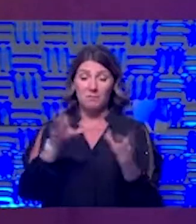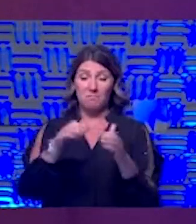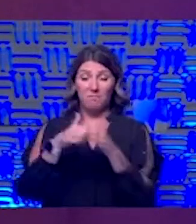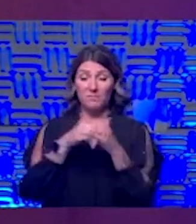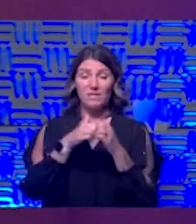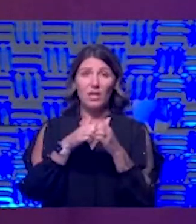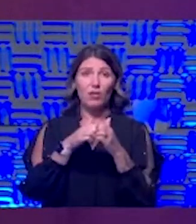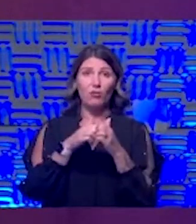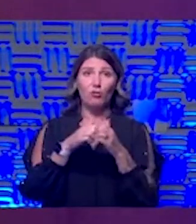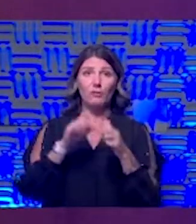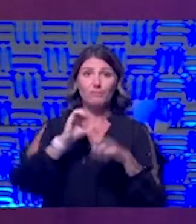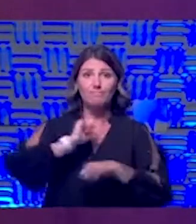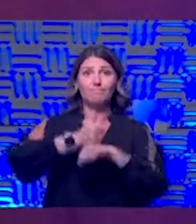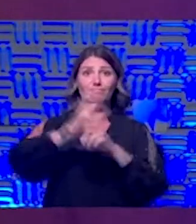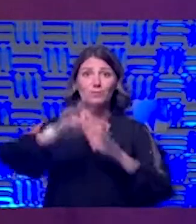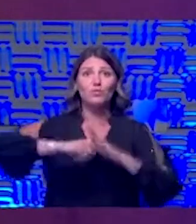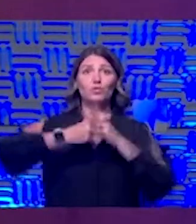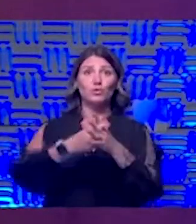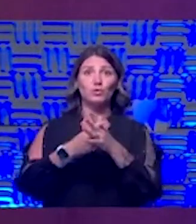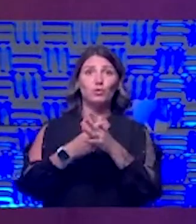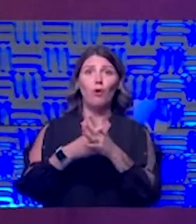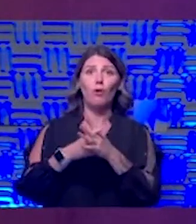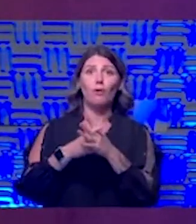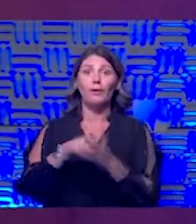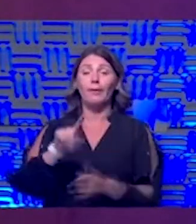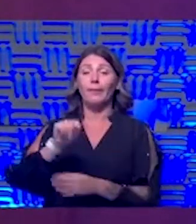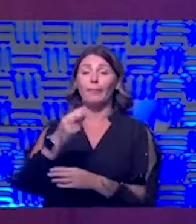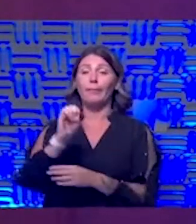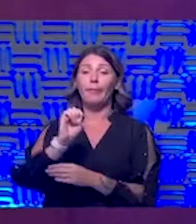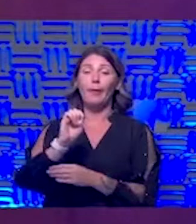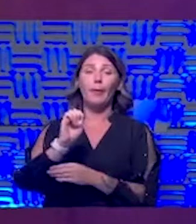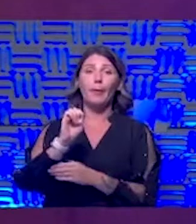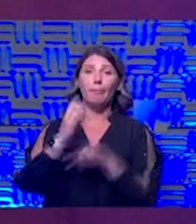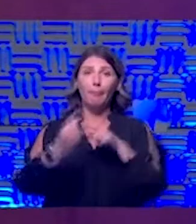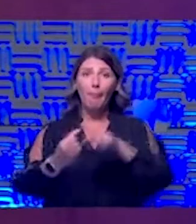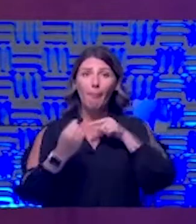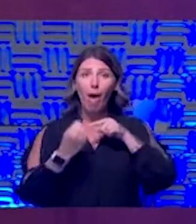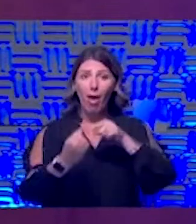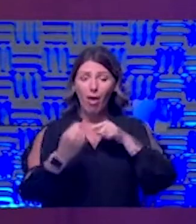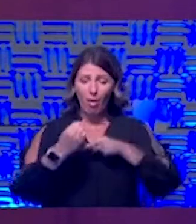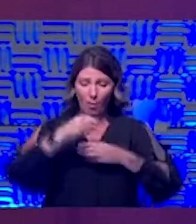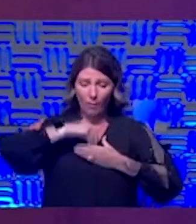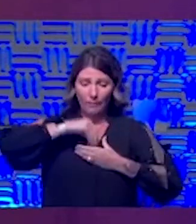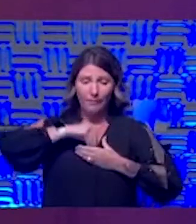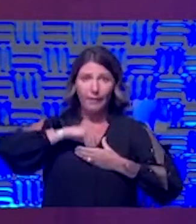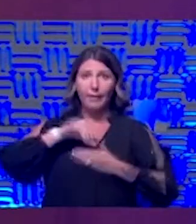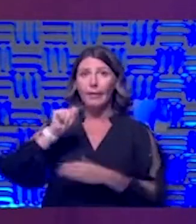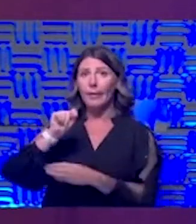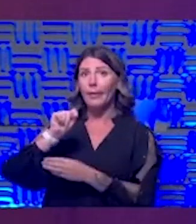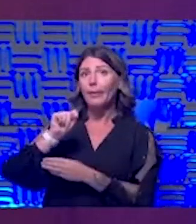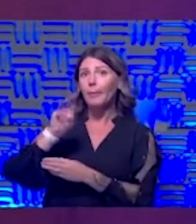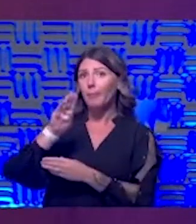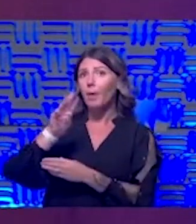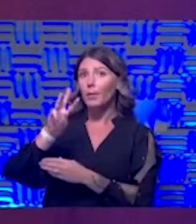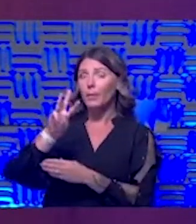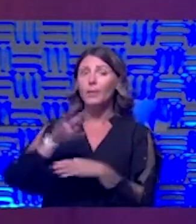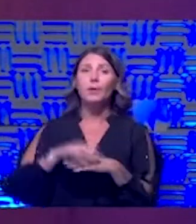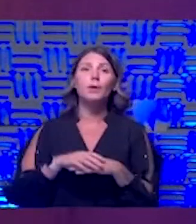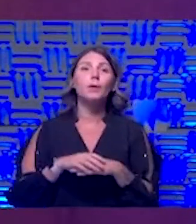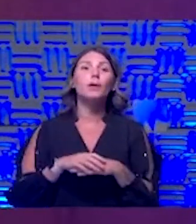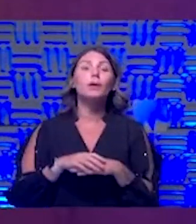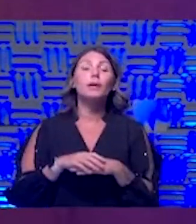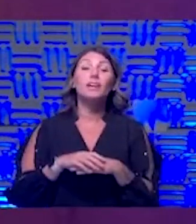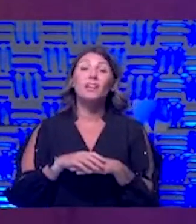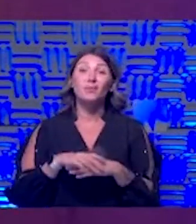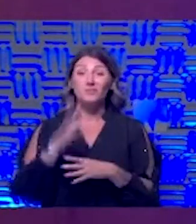Within. And really, we started with a 5-day program that is